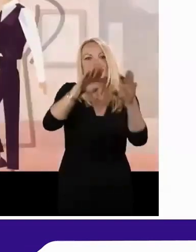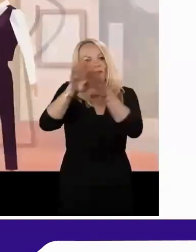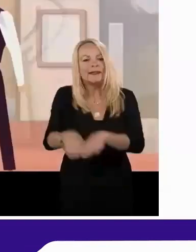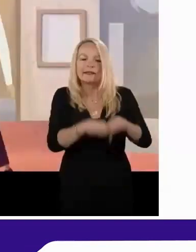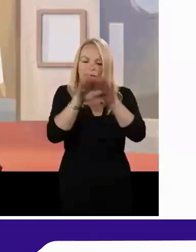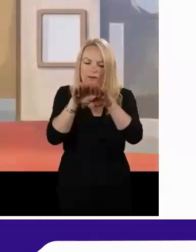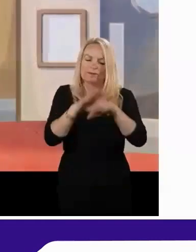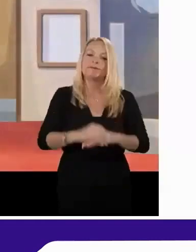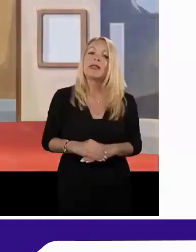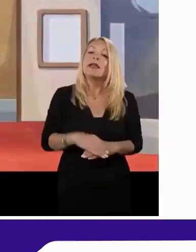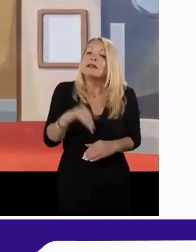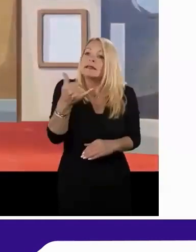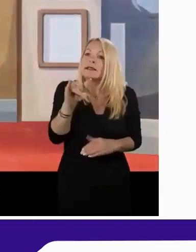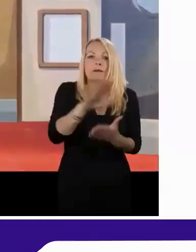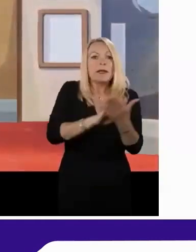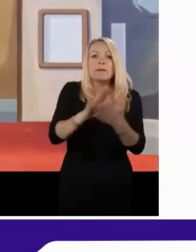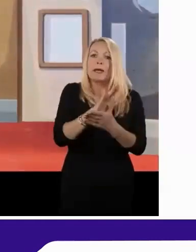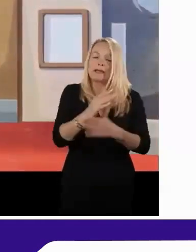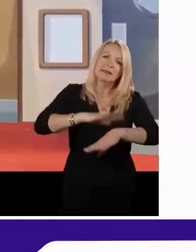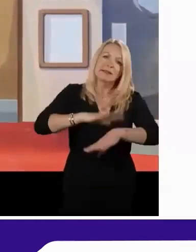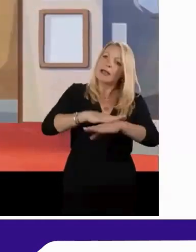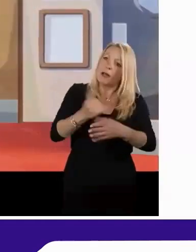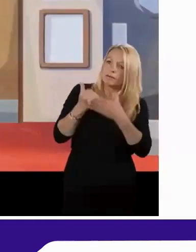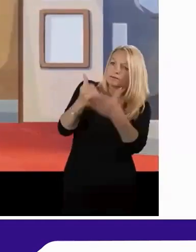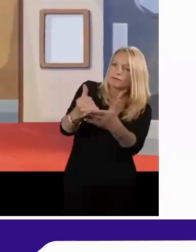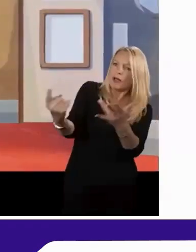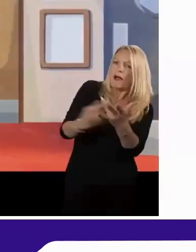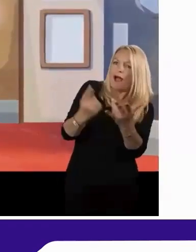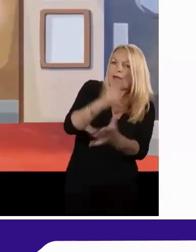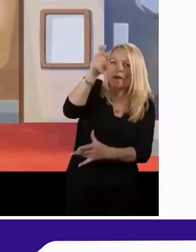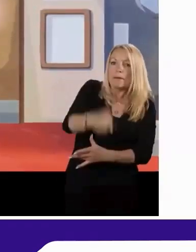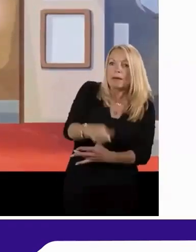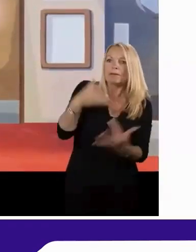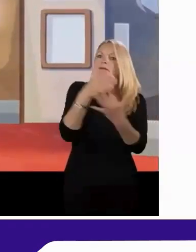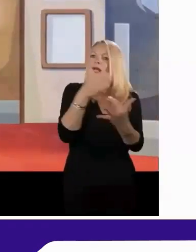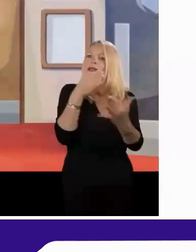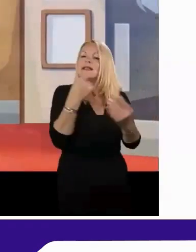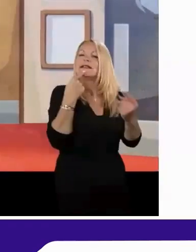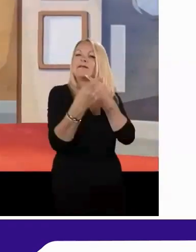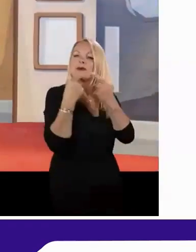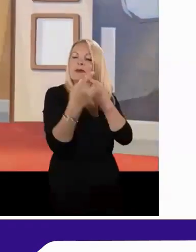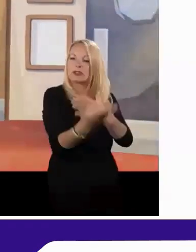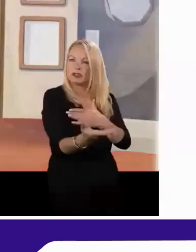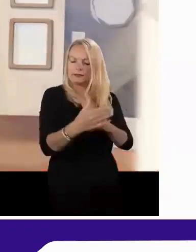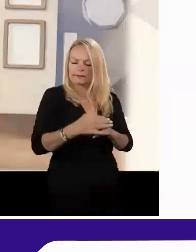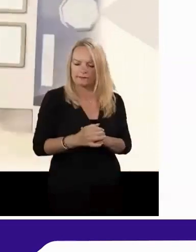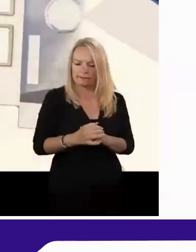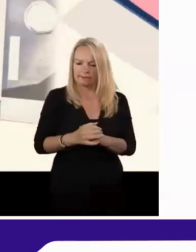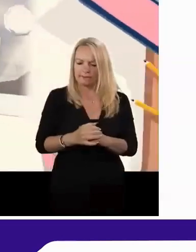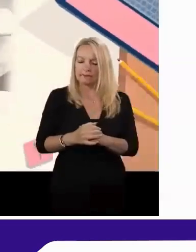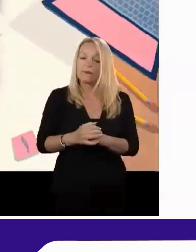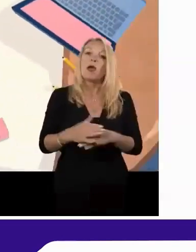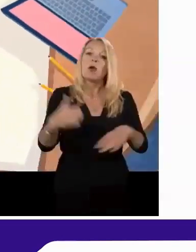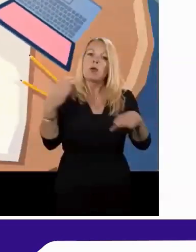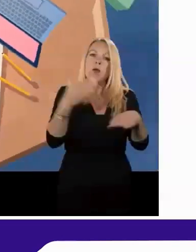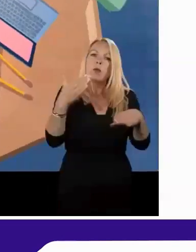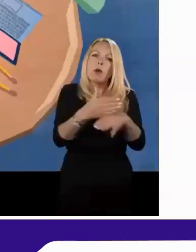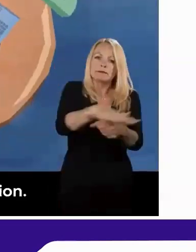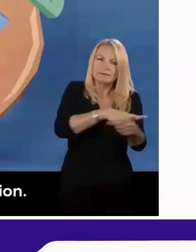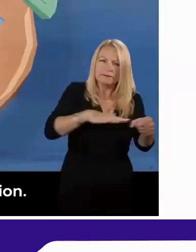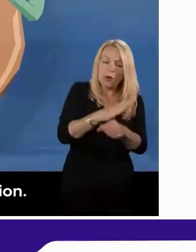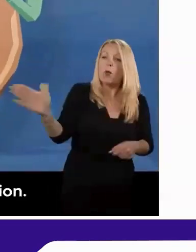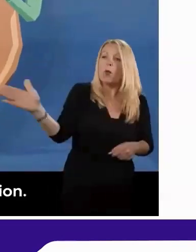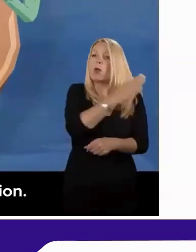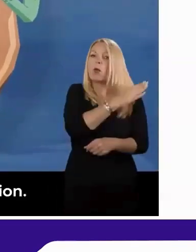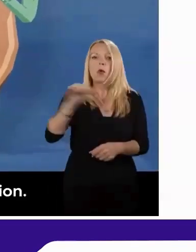access. Sometimes, this also includes taking the time to assist others as they access information. In the